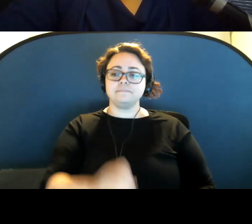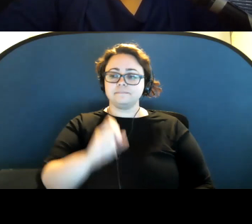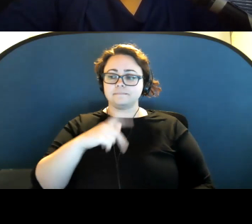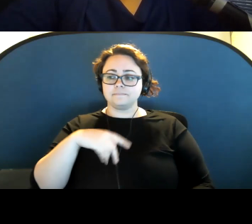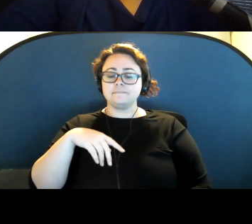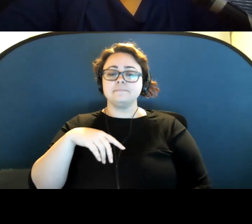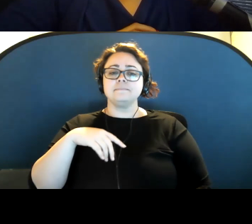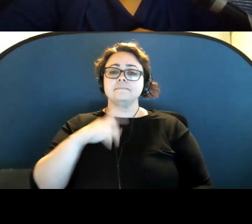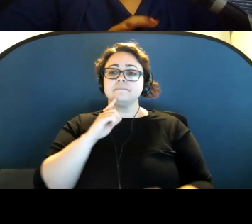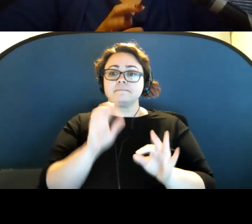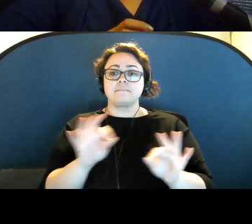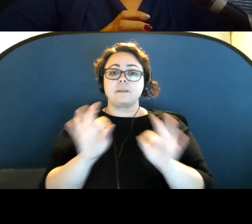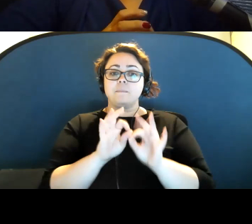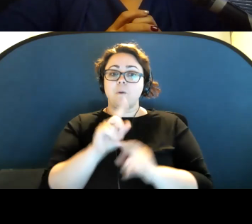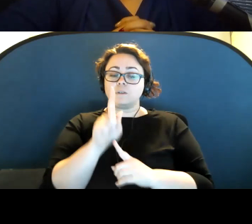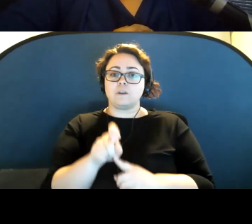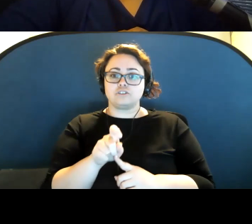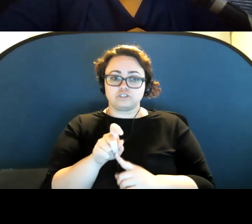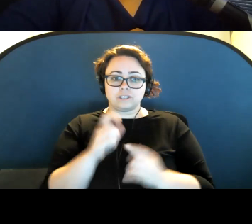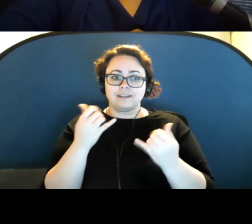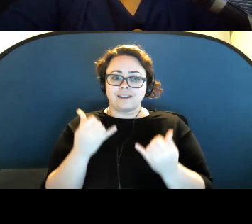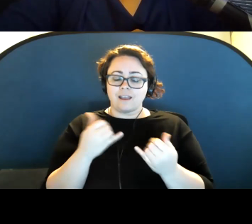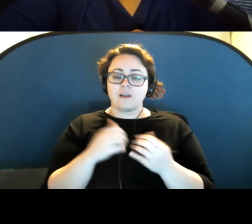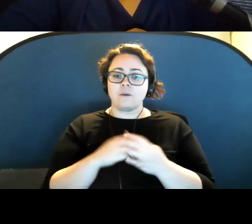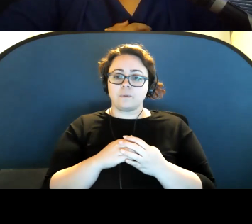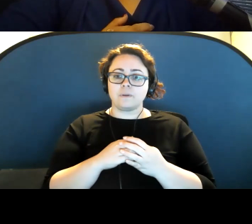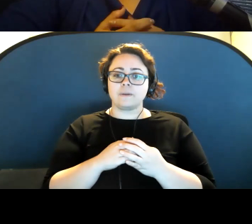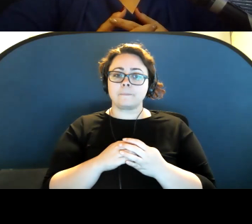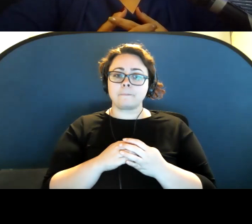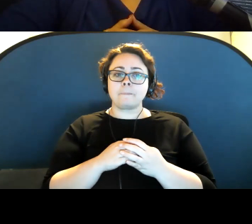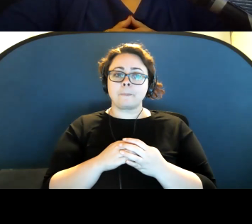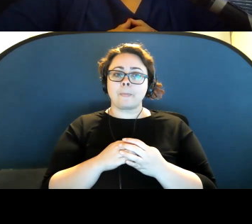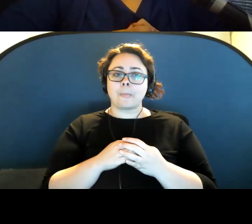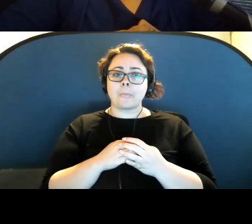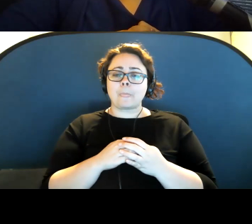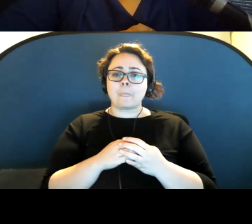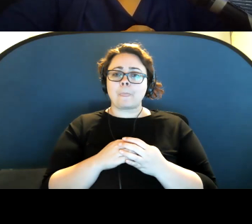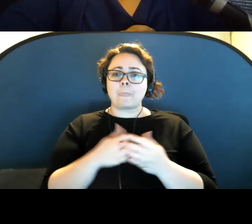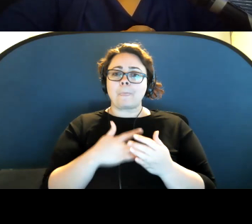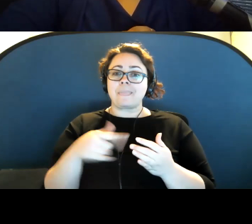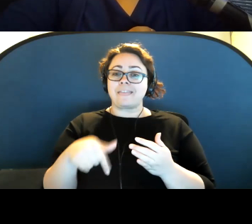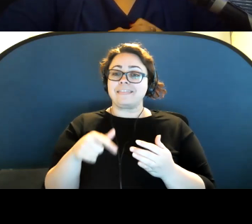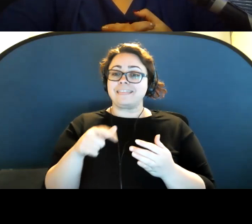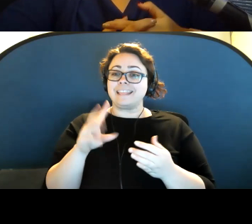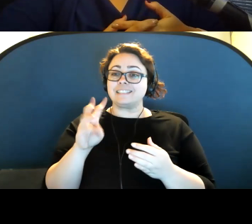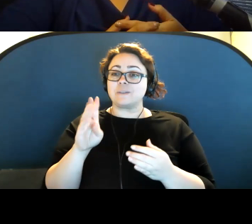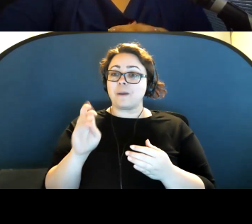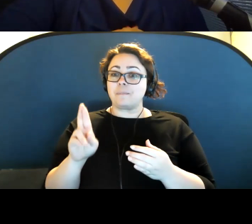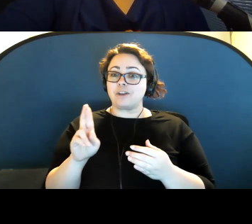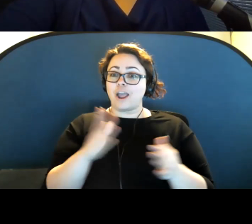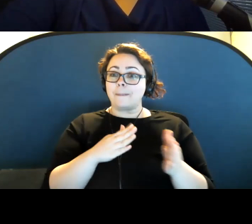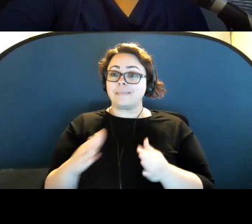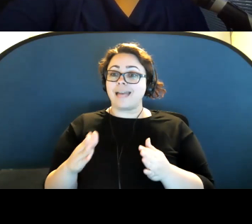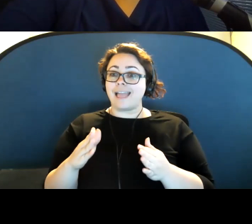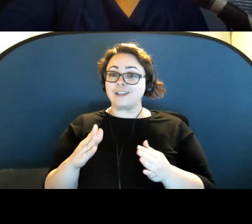question, and I think it gets to the heart of what we were trying to discuss today. Because, originally we were going to call this webinar, Put Your Seatbelt On